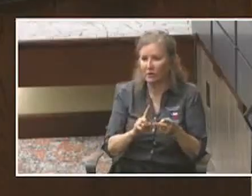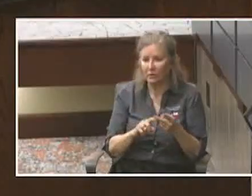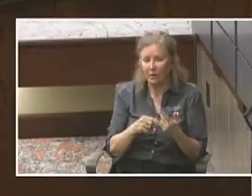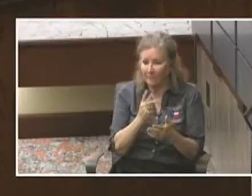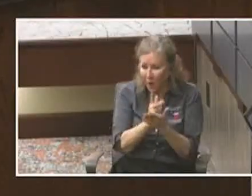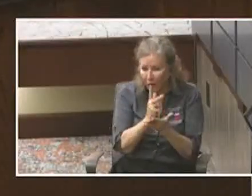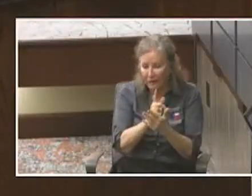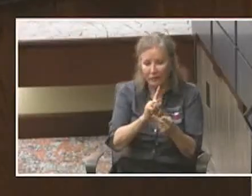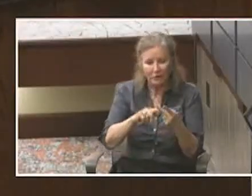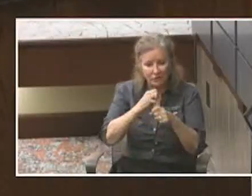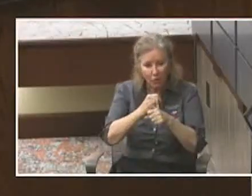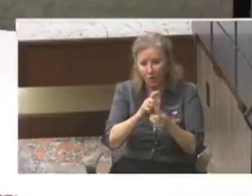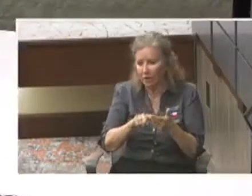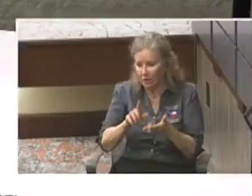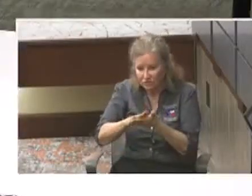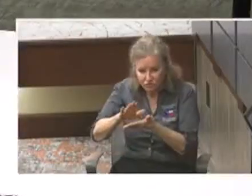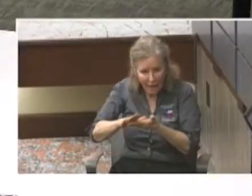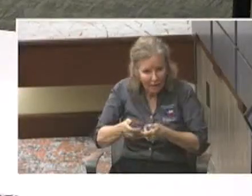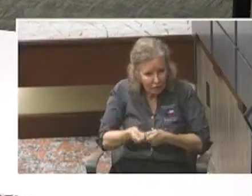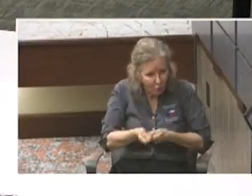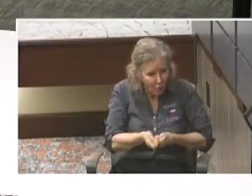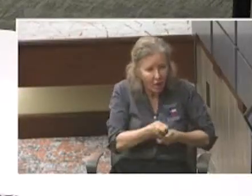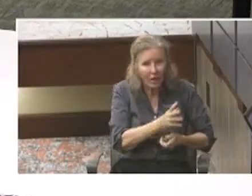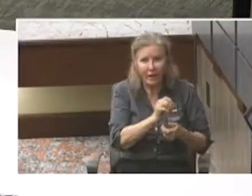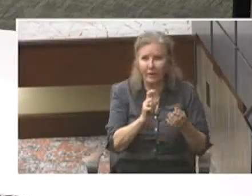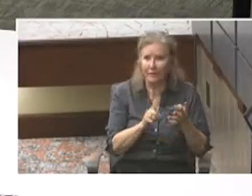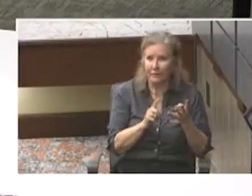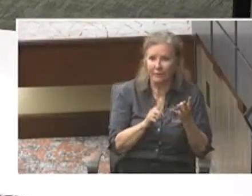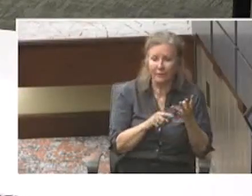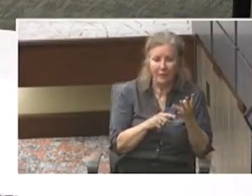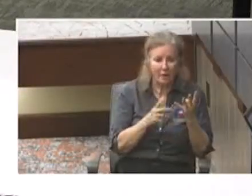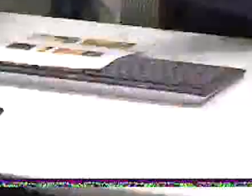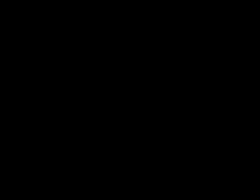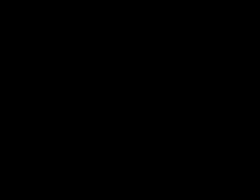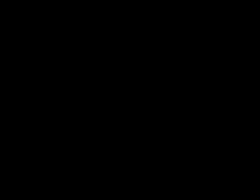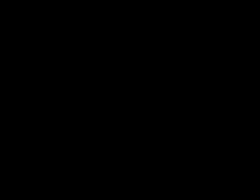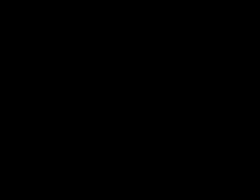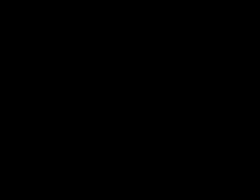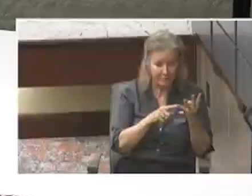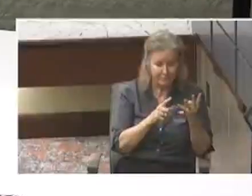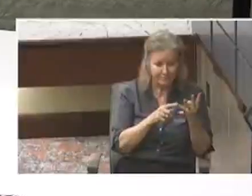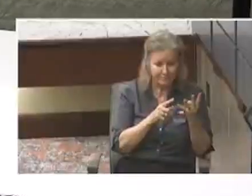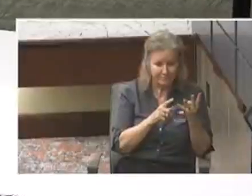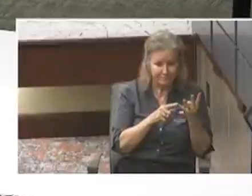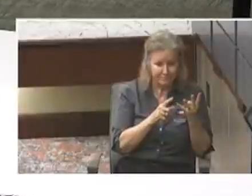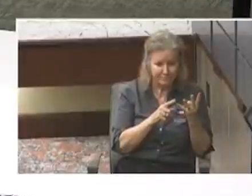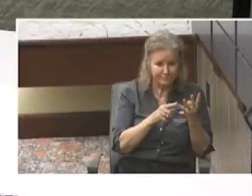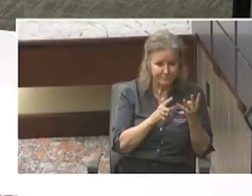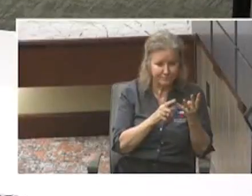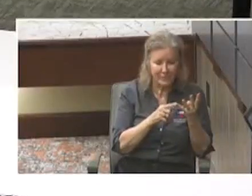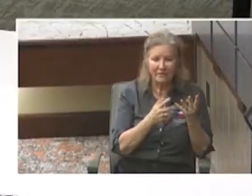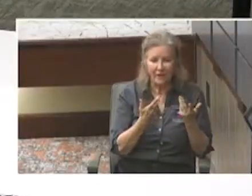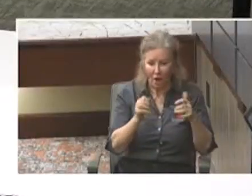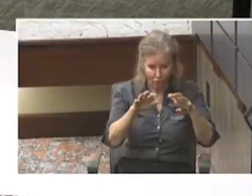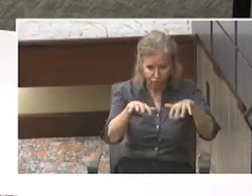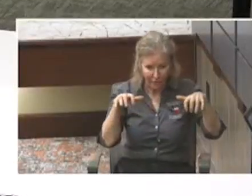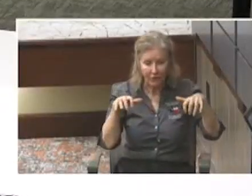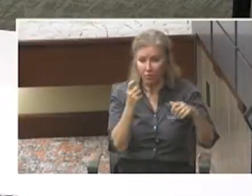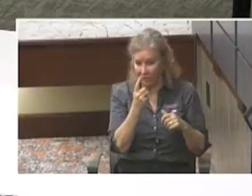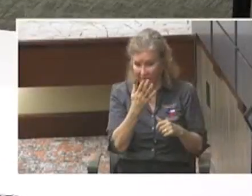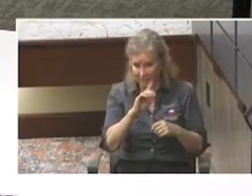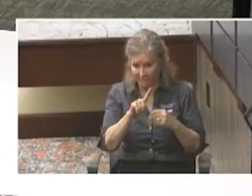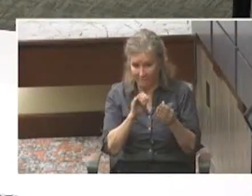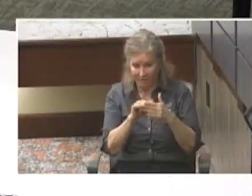it's janitorial, and then even flipping the arena. One of the things about the arena,